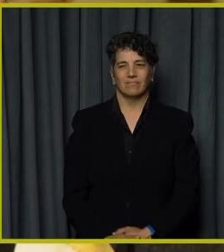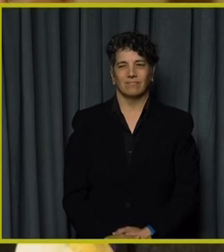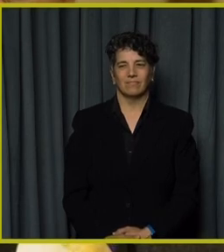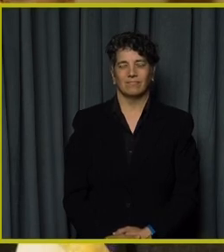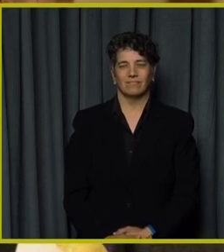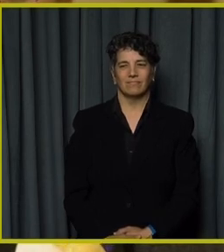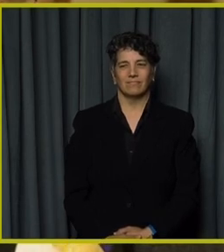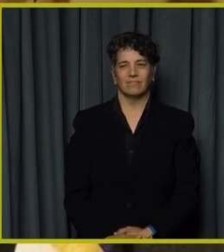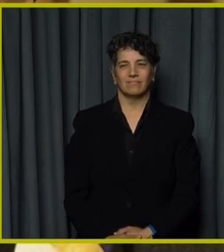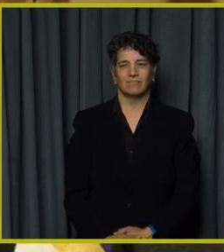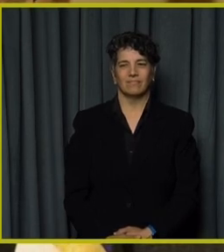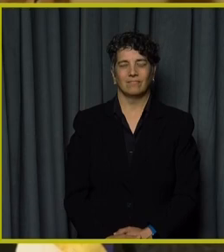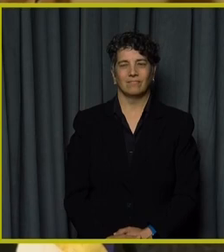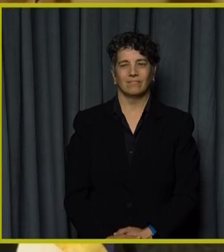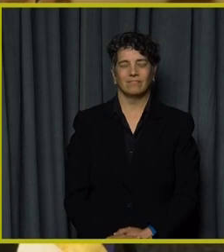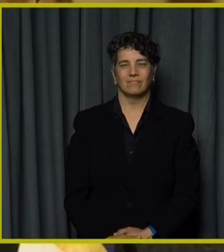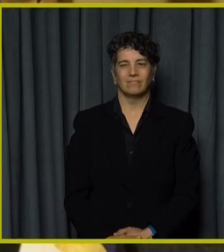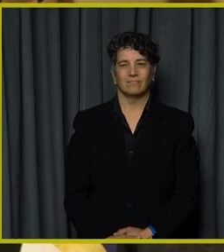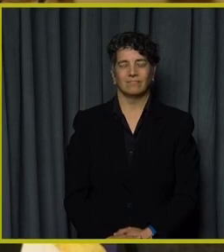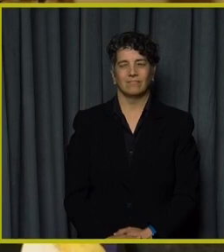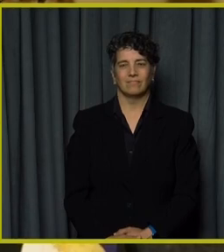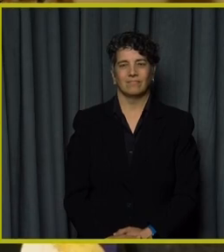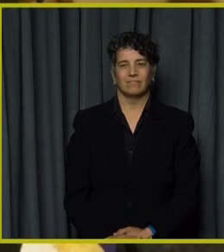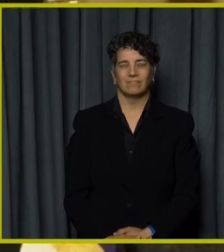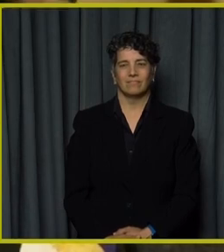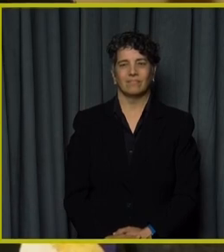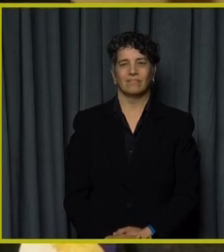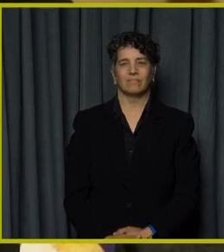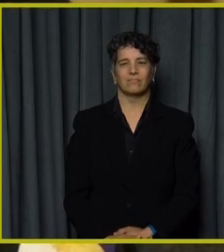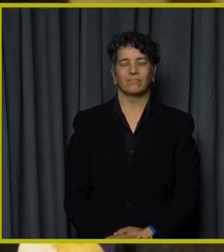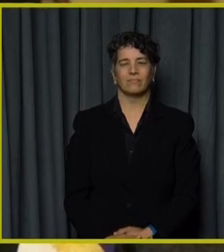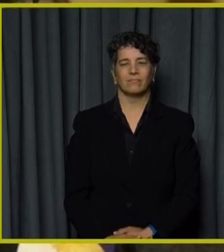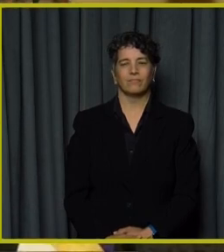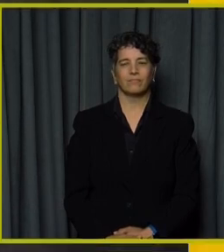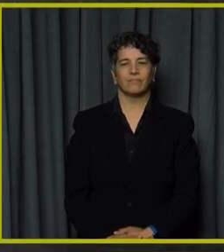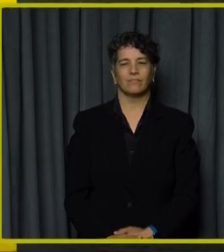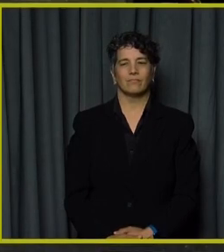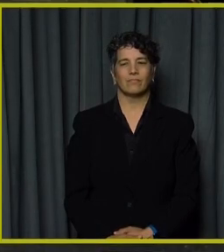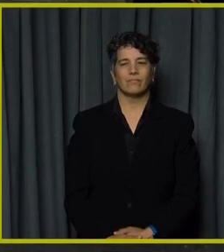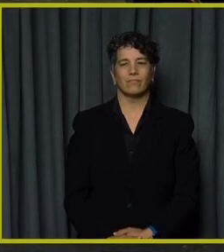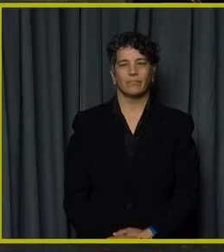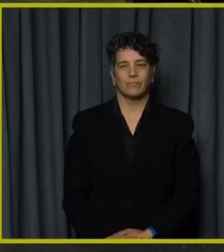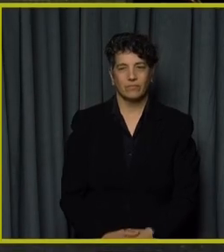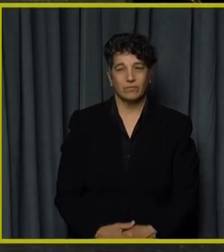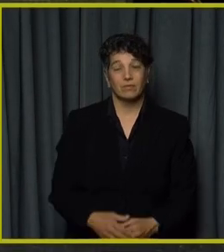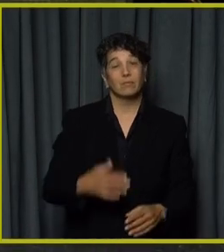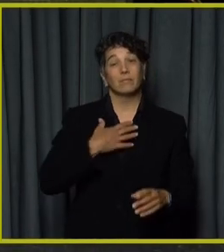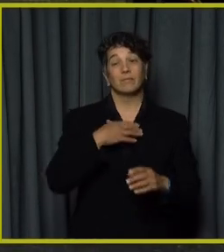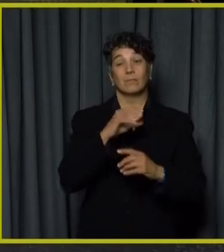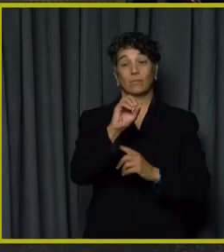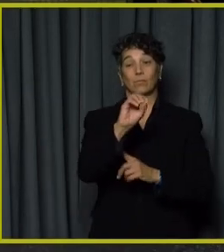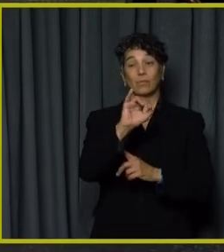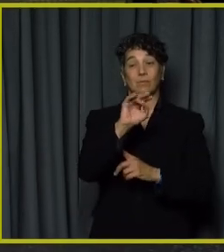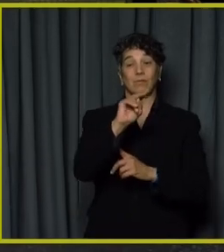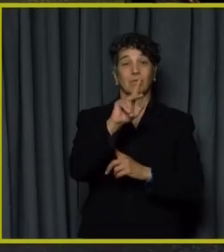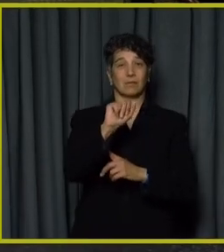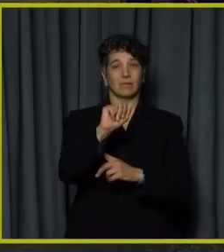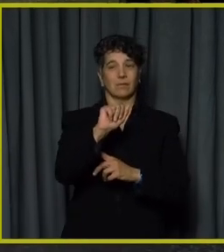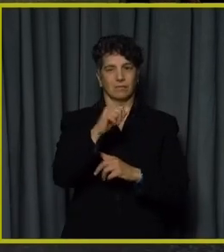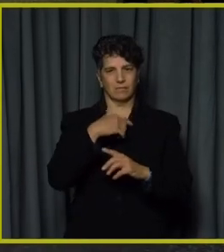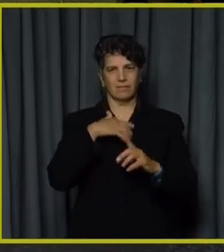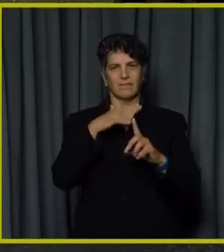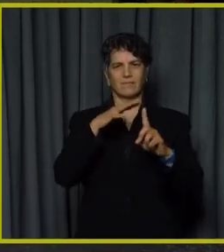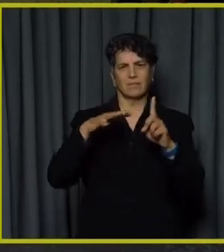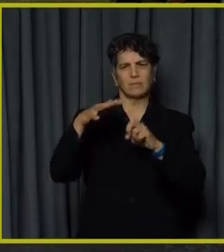With that thought, let's come together and help each other. My name is Olinka Green, and I'm here today to talk about